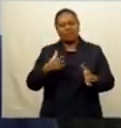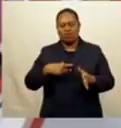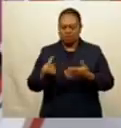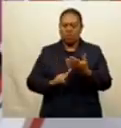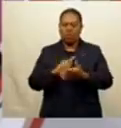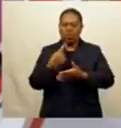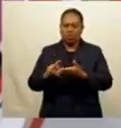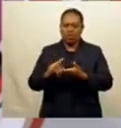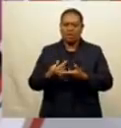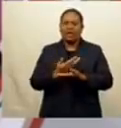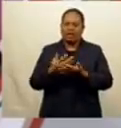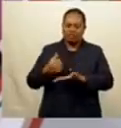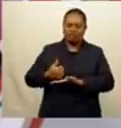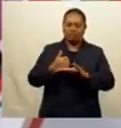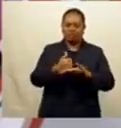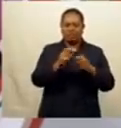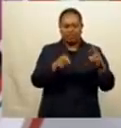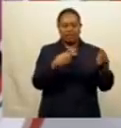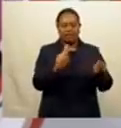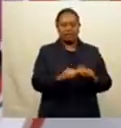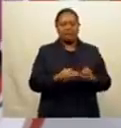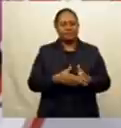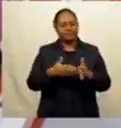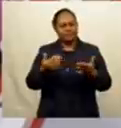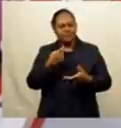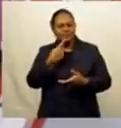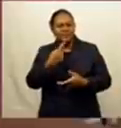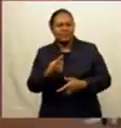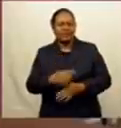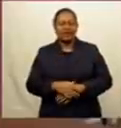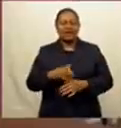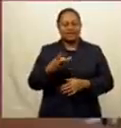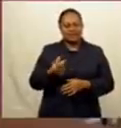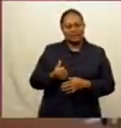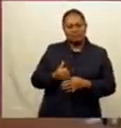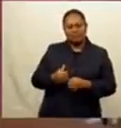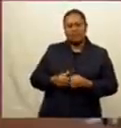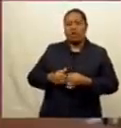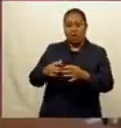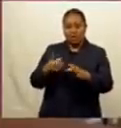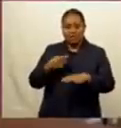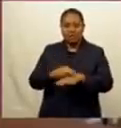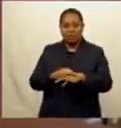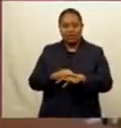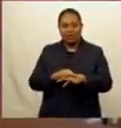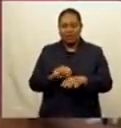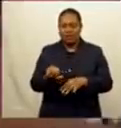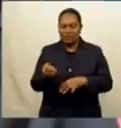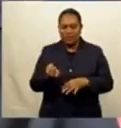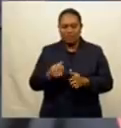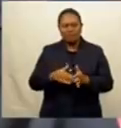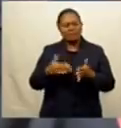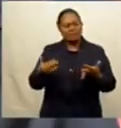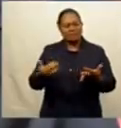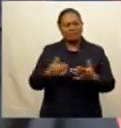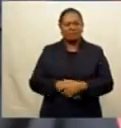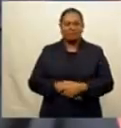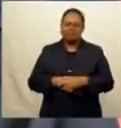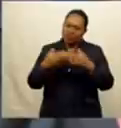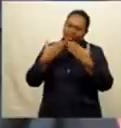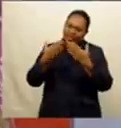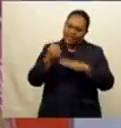family. Bula barbershop owner Dev Anand says although they have lost a week's income, they remain optimistic and are thankful